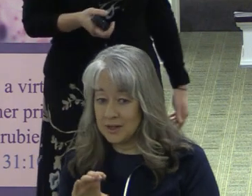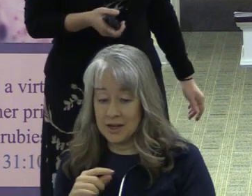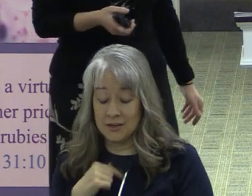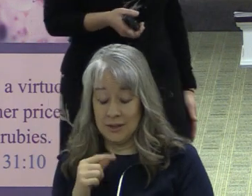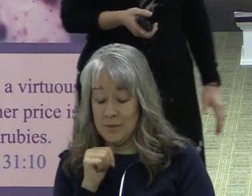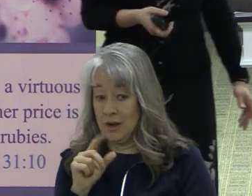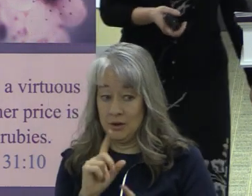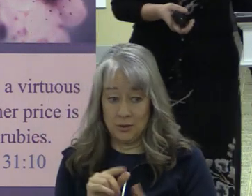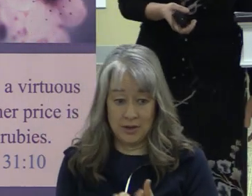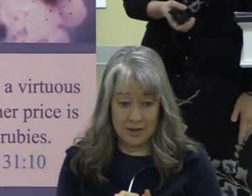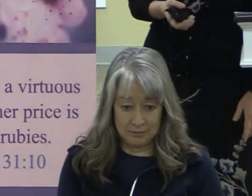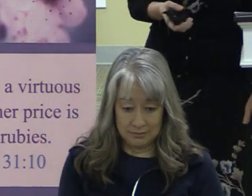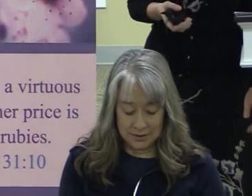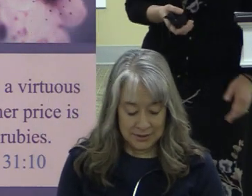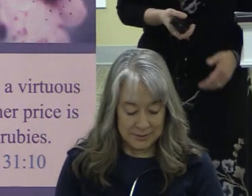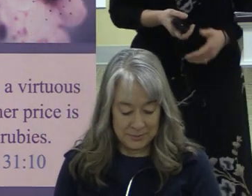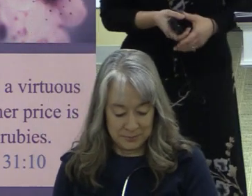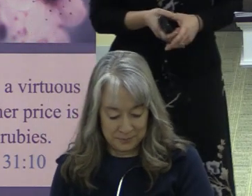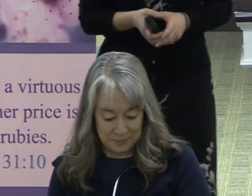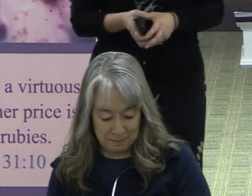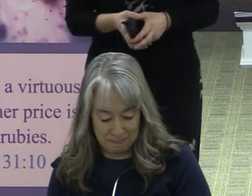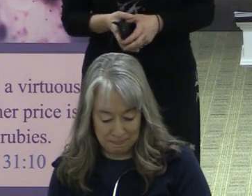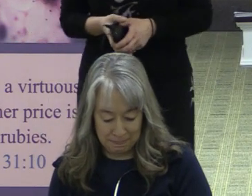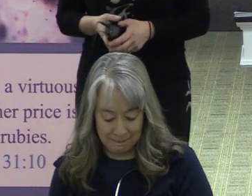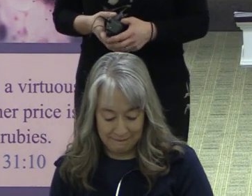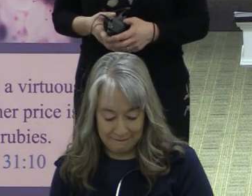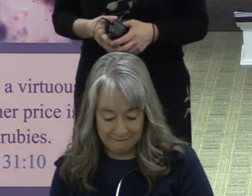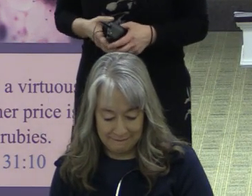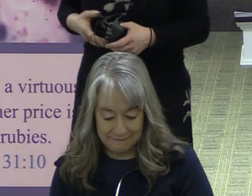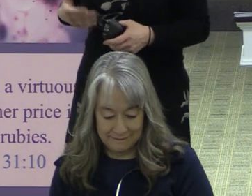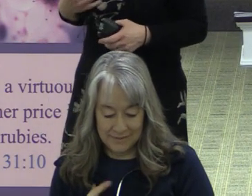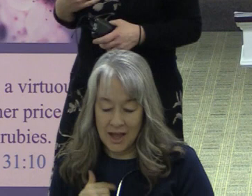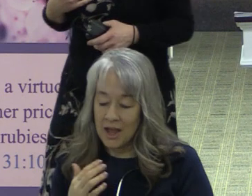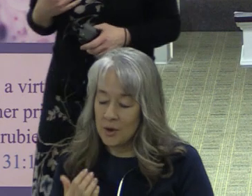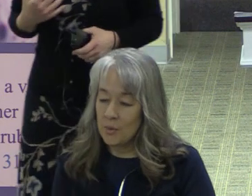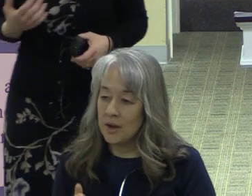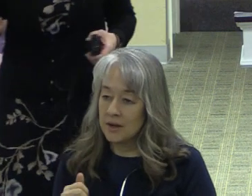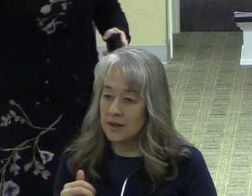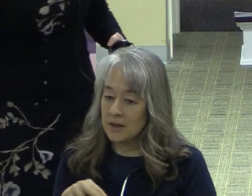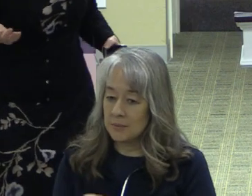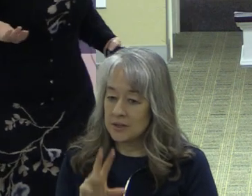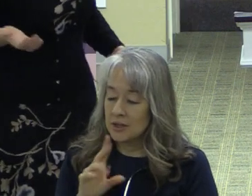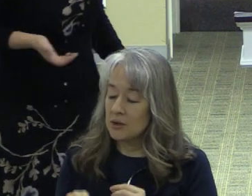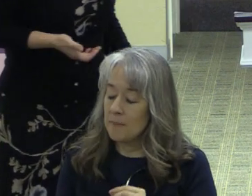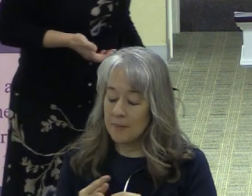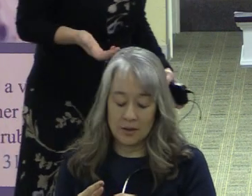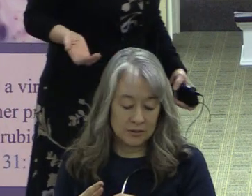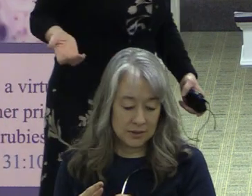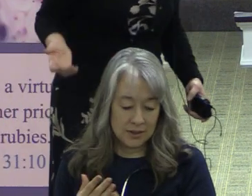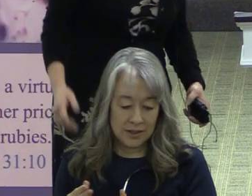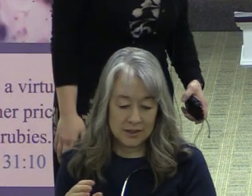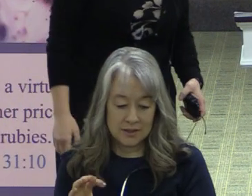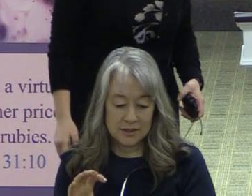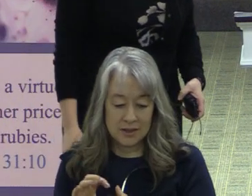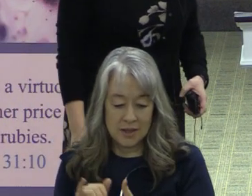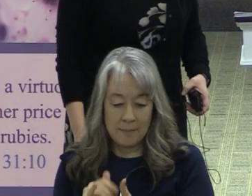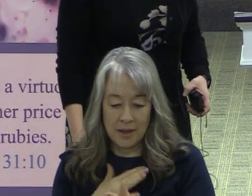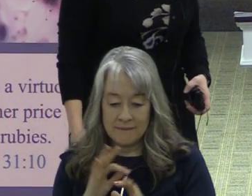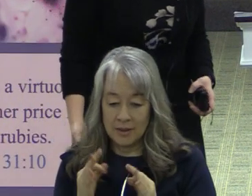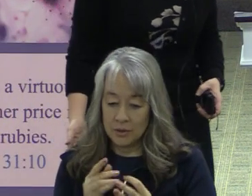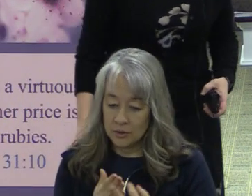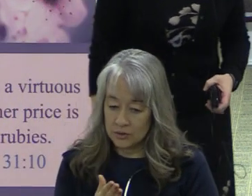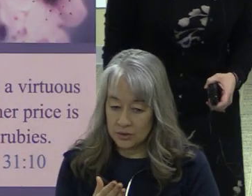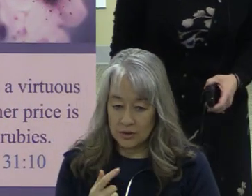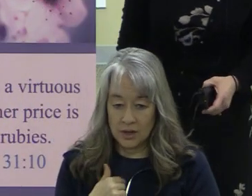I'll say I'm not gonna go down that particular path. But I kind of wanted to get up and talk to you about like things that my family are going